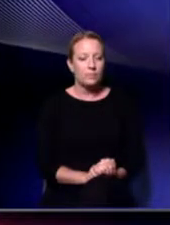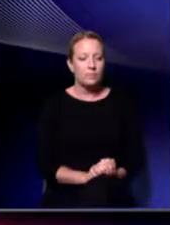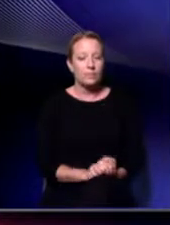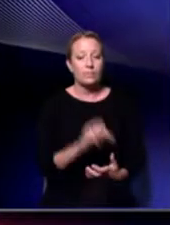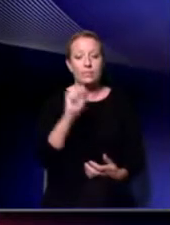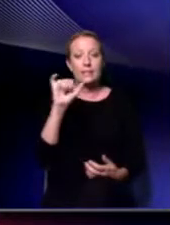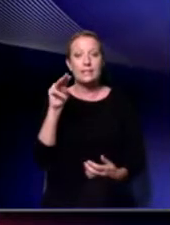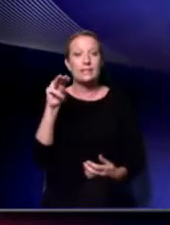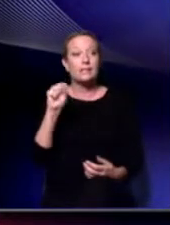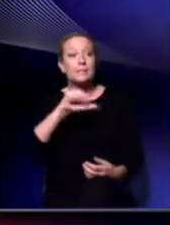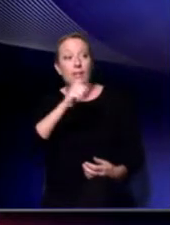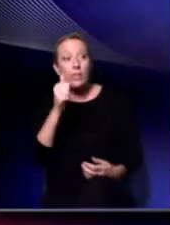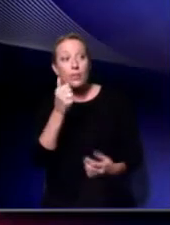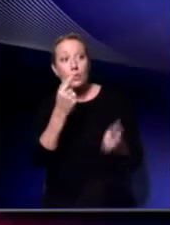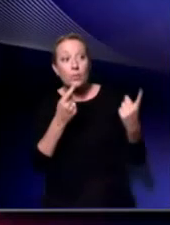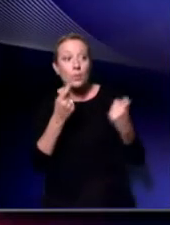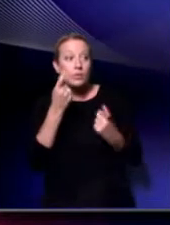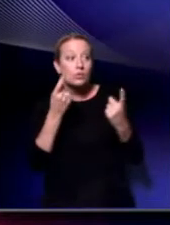Any other questions?